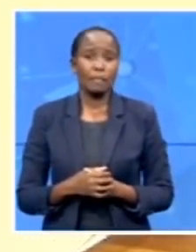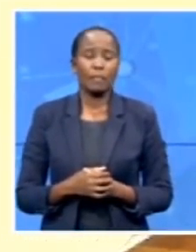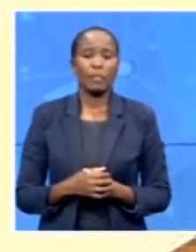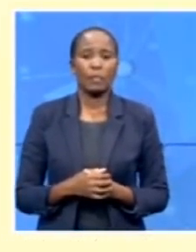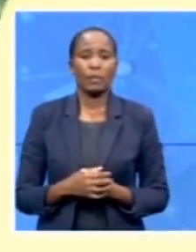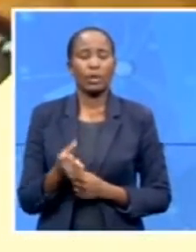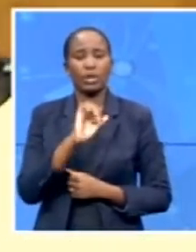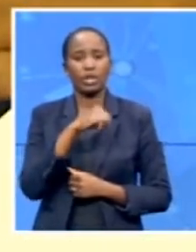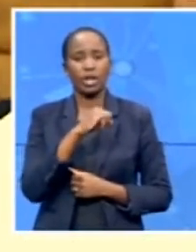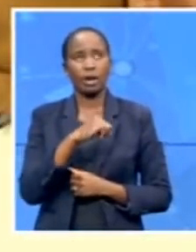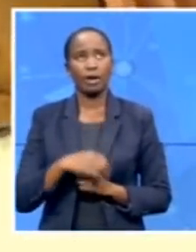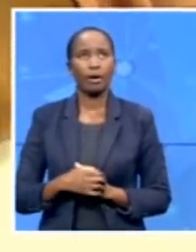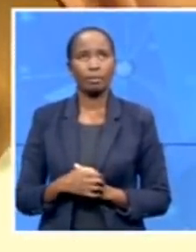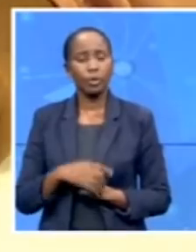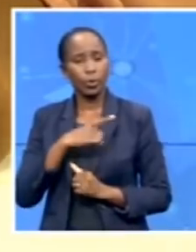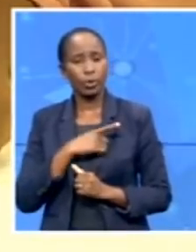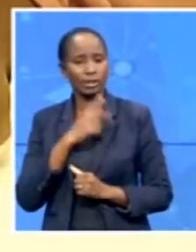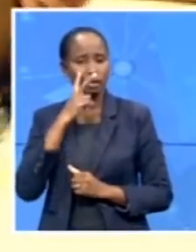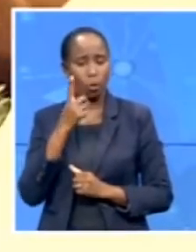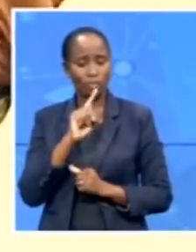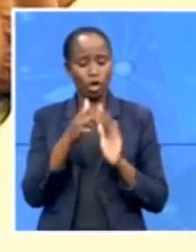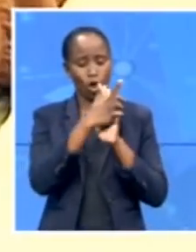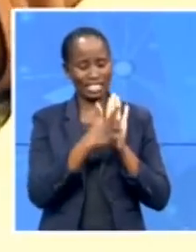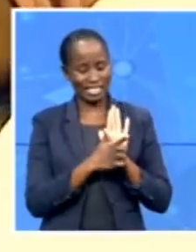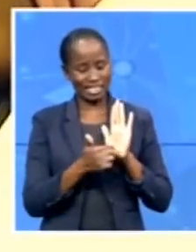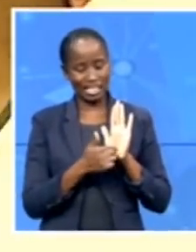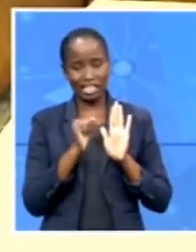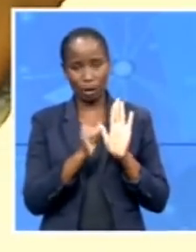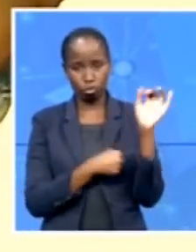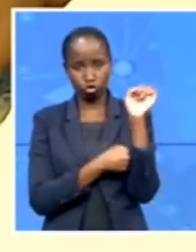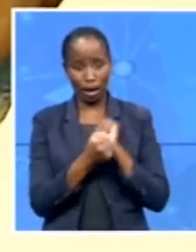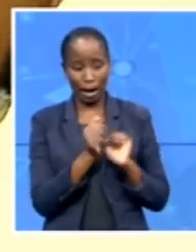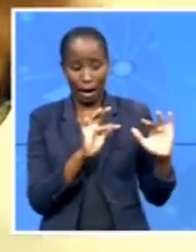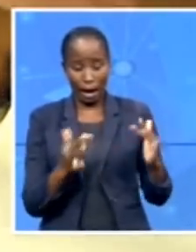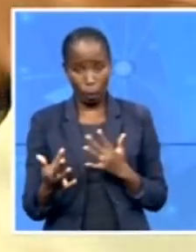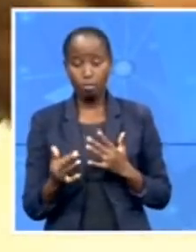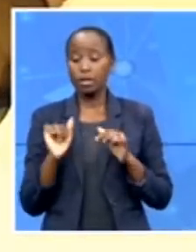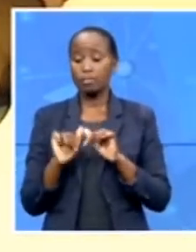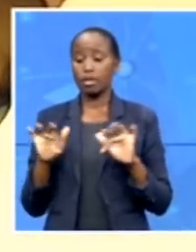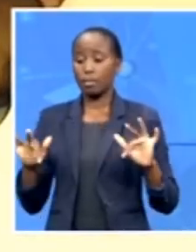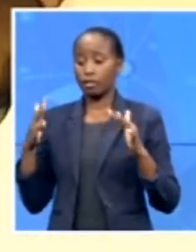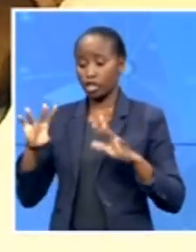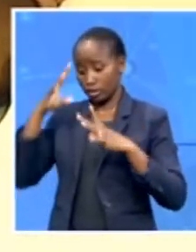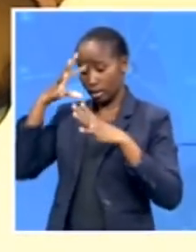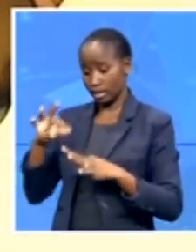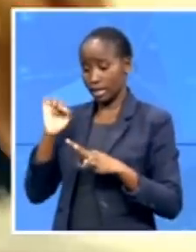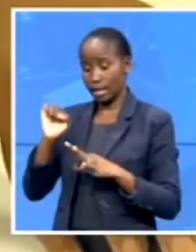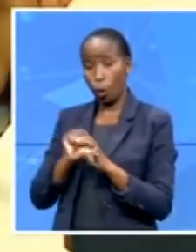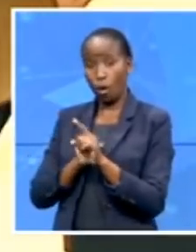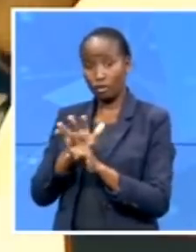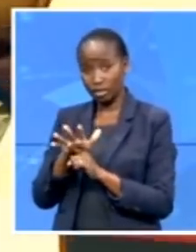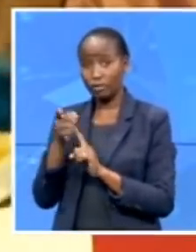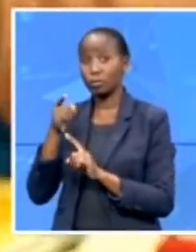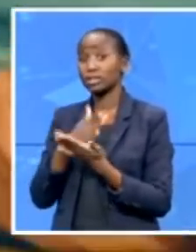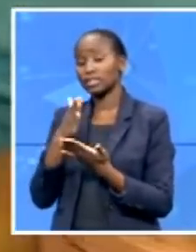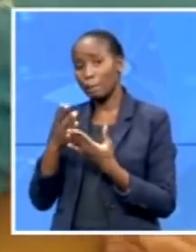structured, those people who are disaffected by the decision of the Commission or some of the practices of the Commission, they can